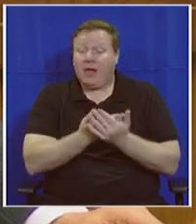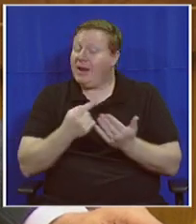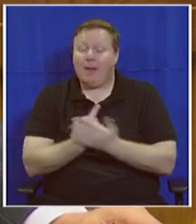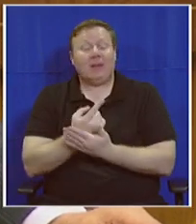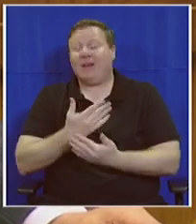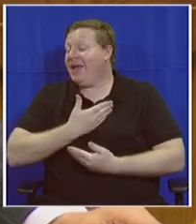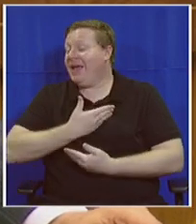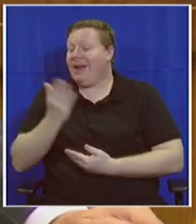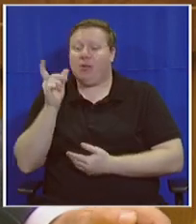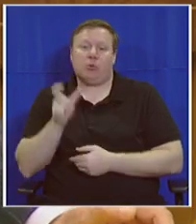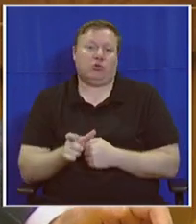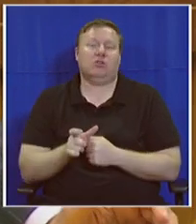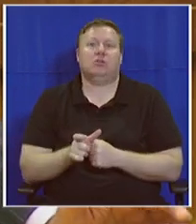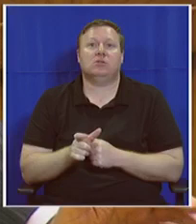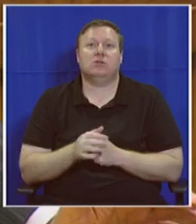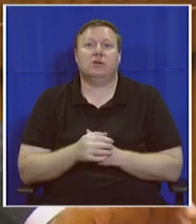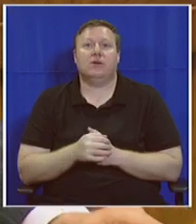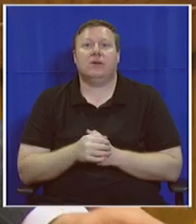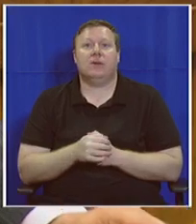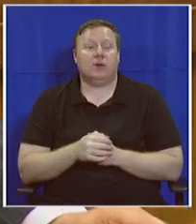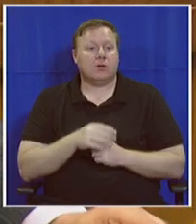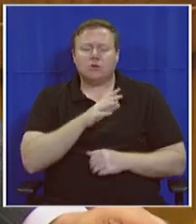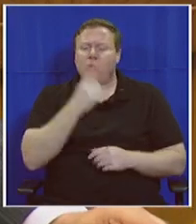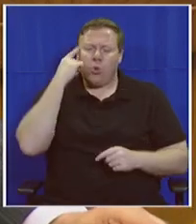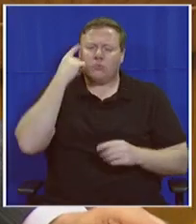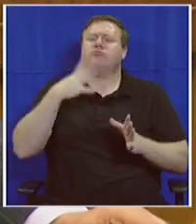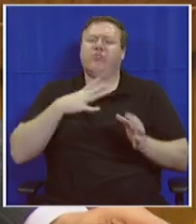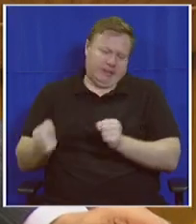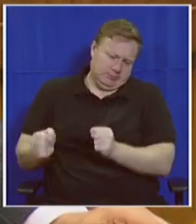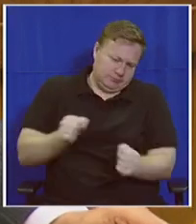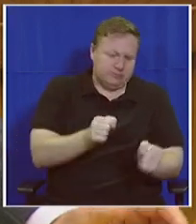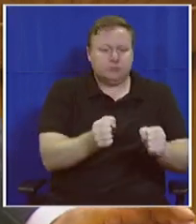quite often. She, from the goodness of her heart, stopped to